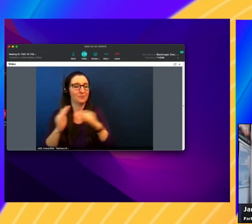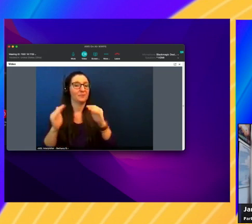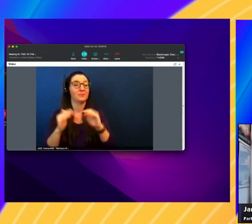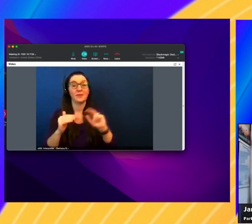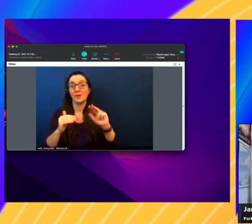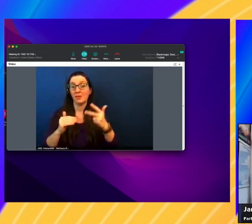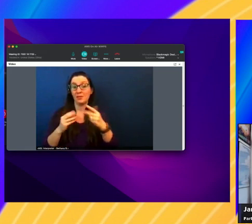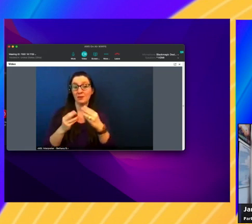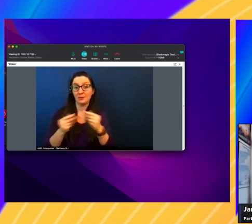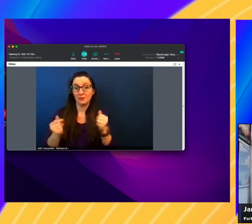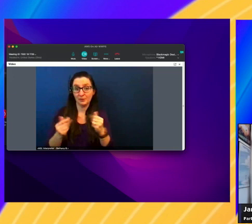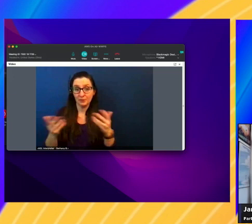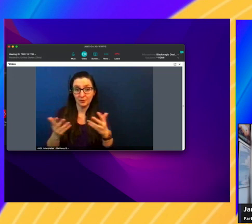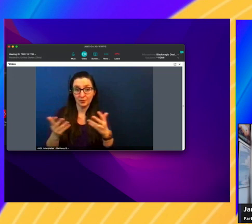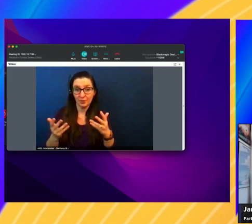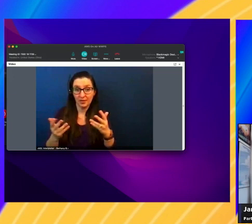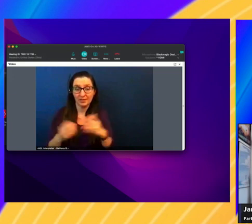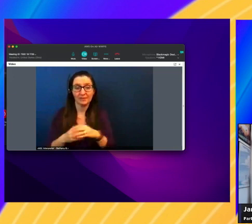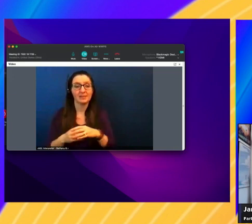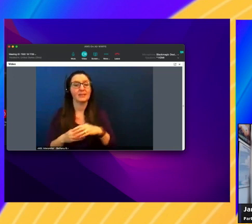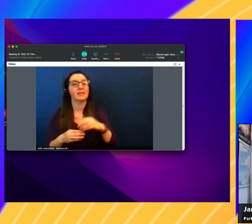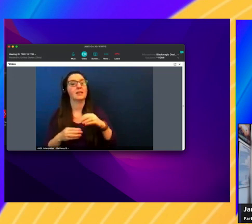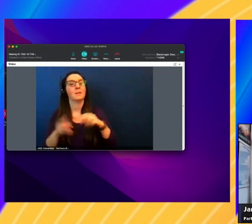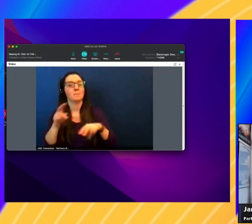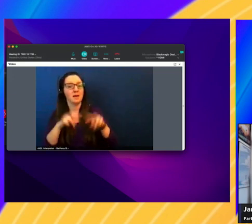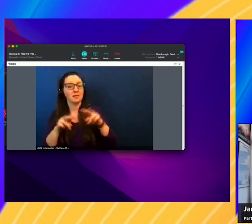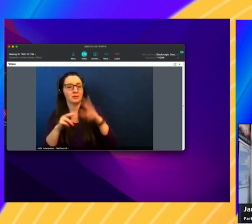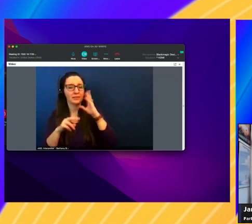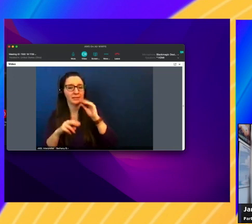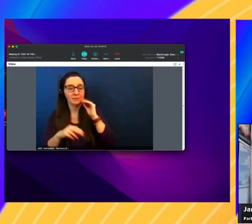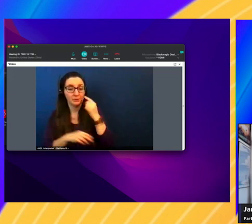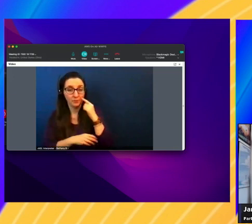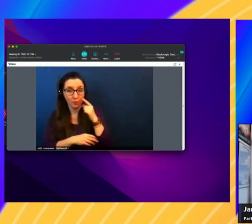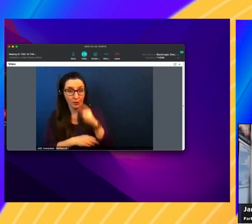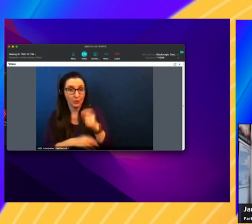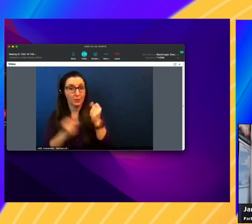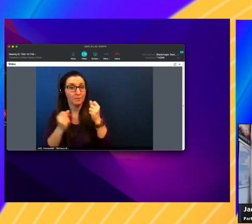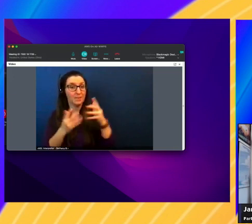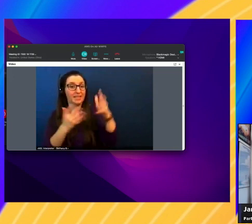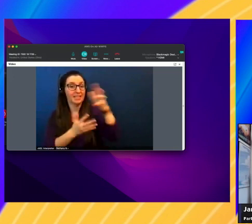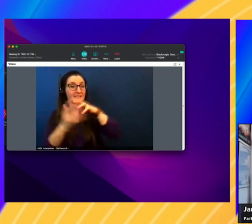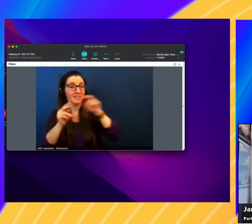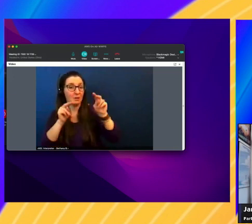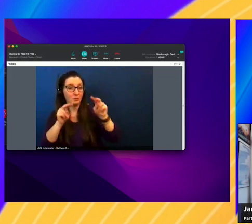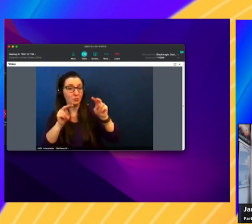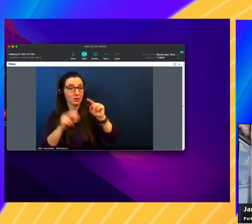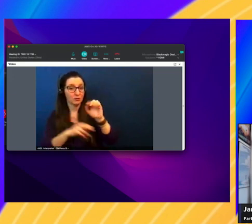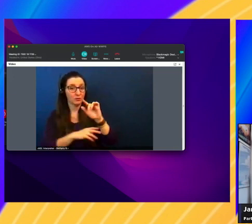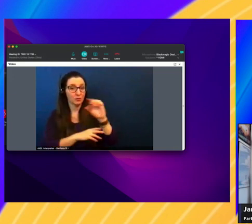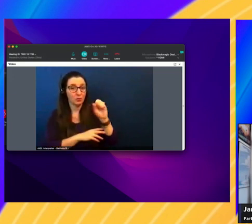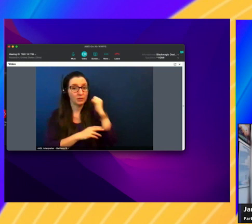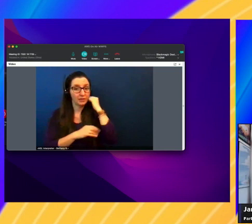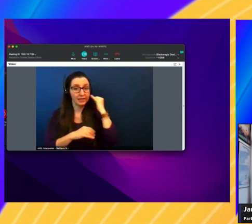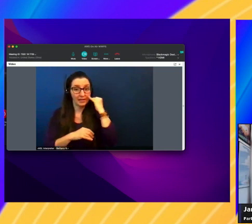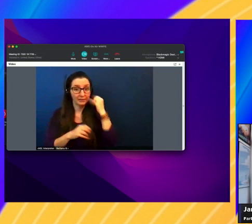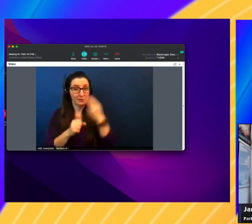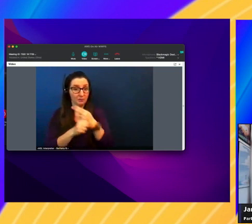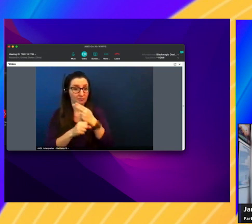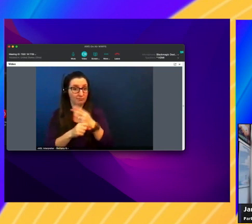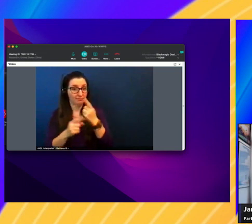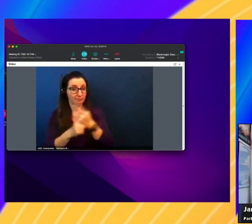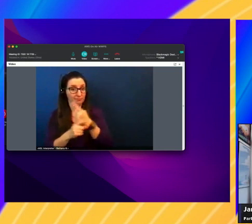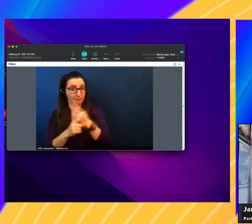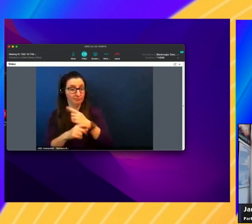the end-to-end monitoring experience for you. There's a lot of CloudWatch tools. If you implement them correctly, then all your security needs are